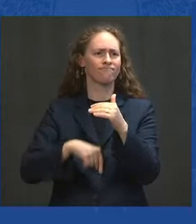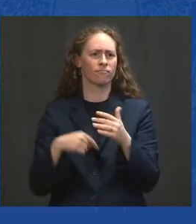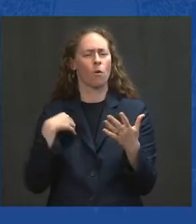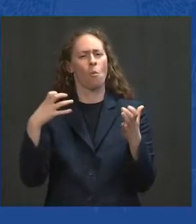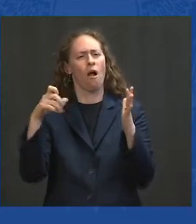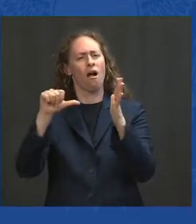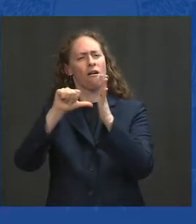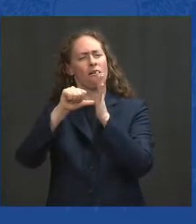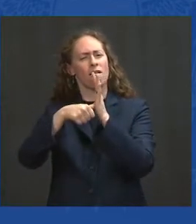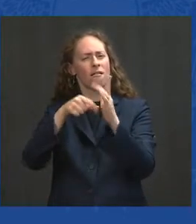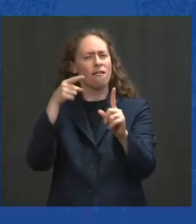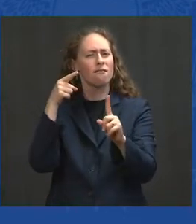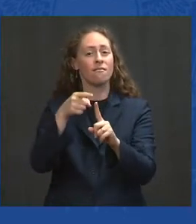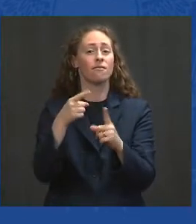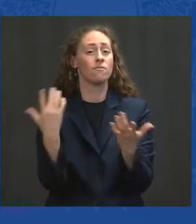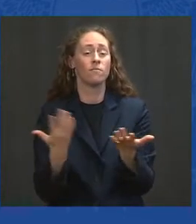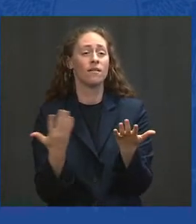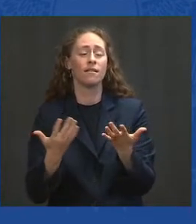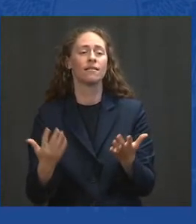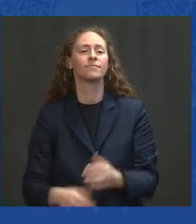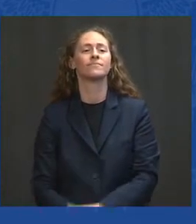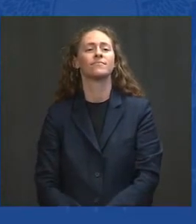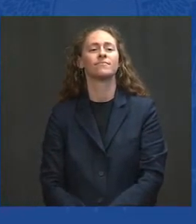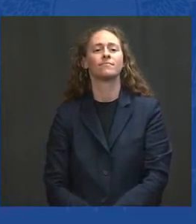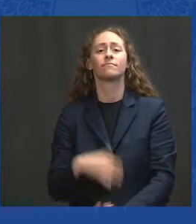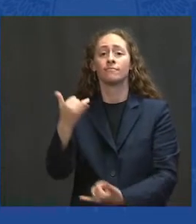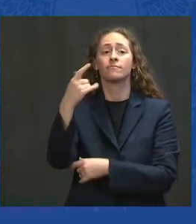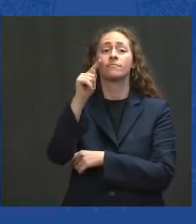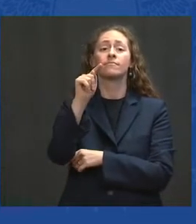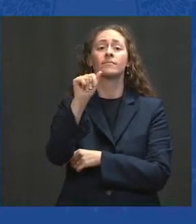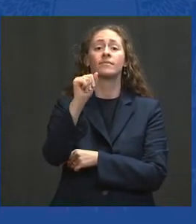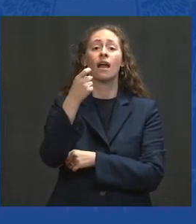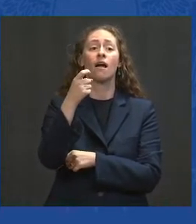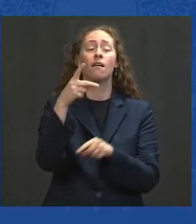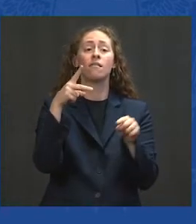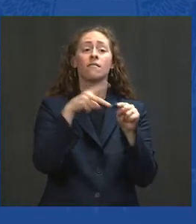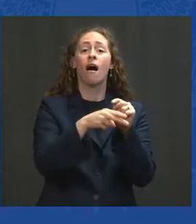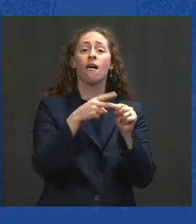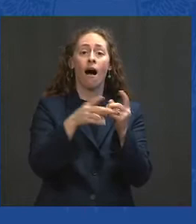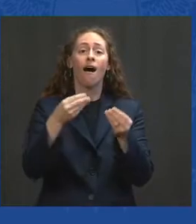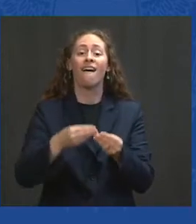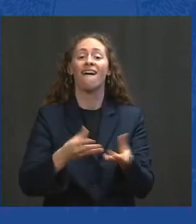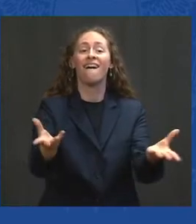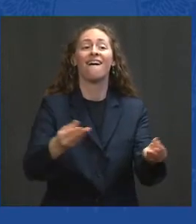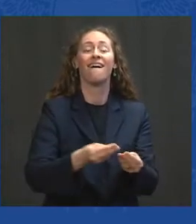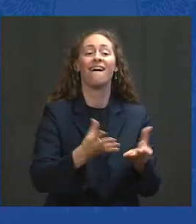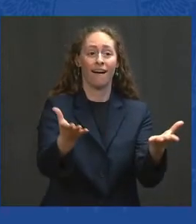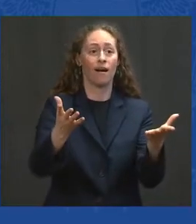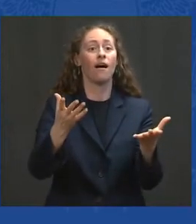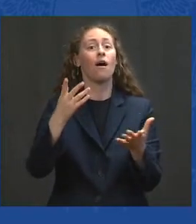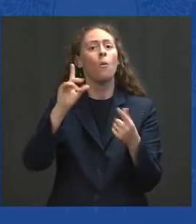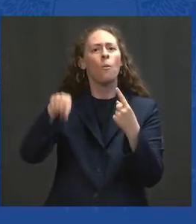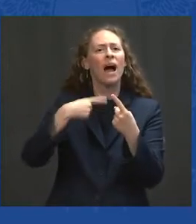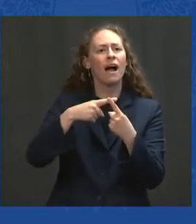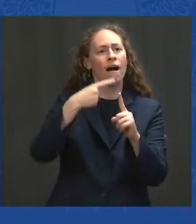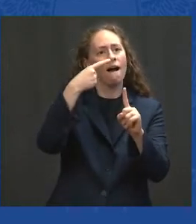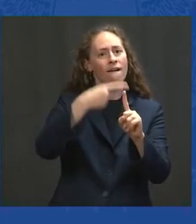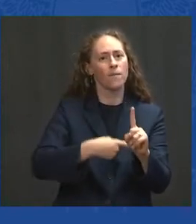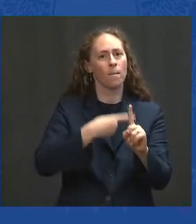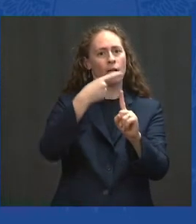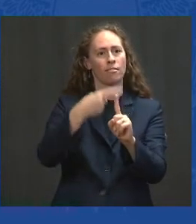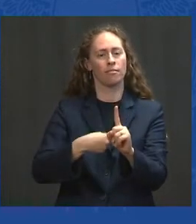piece. This tax cut will be issued in monthly payments. This has never happened